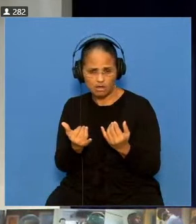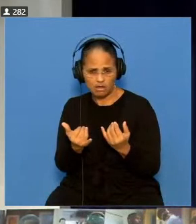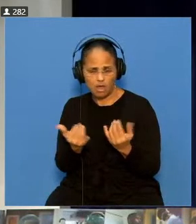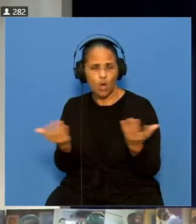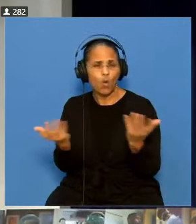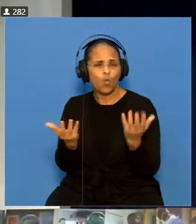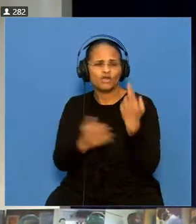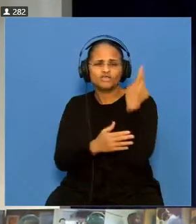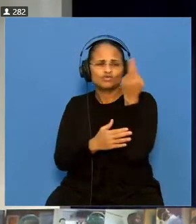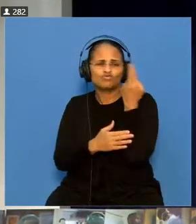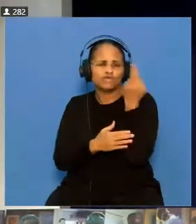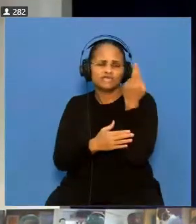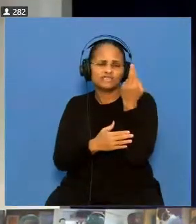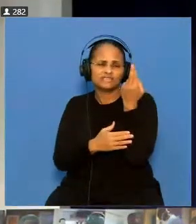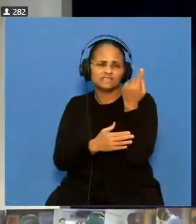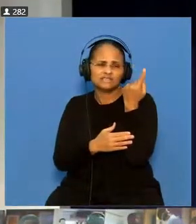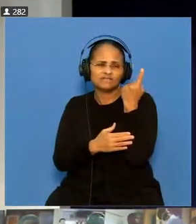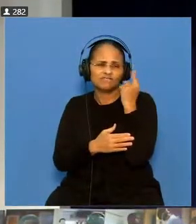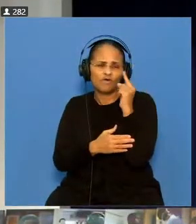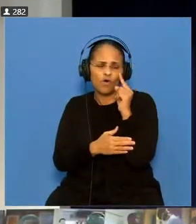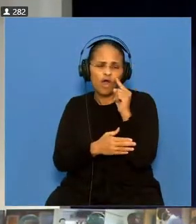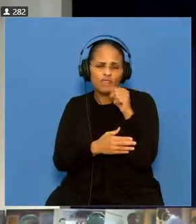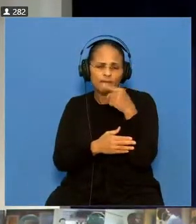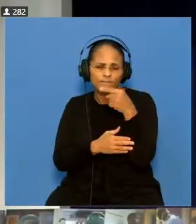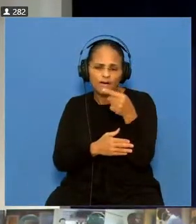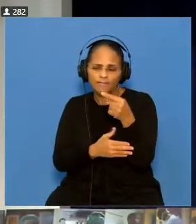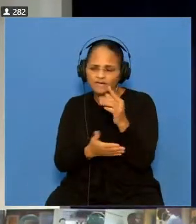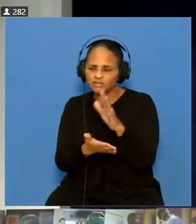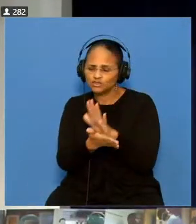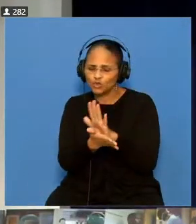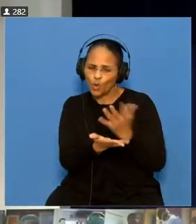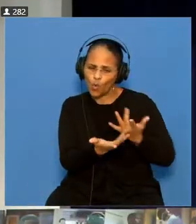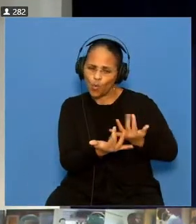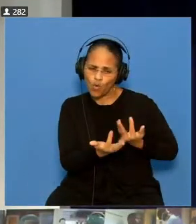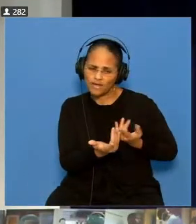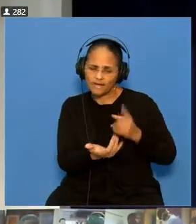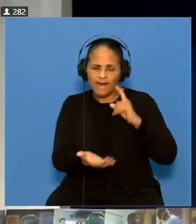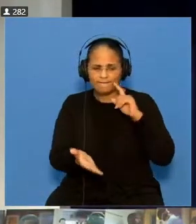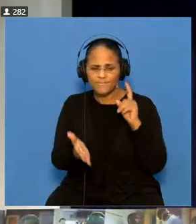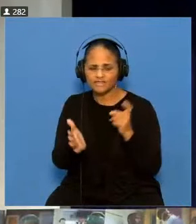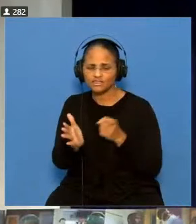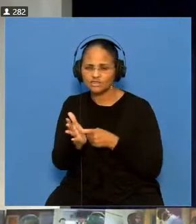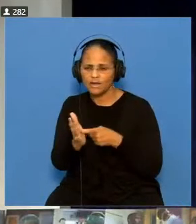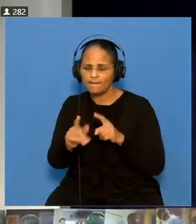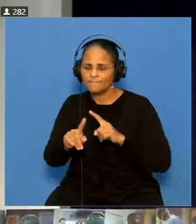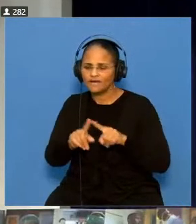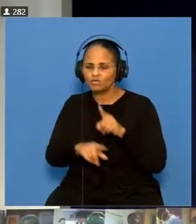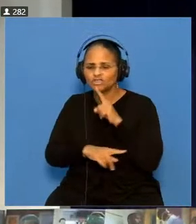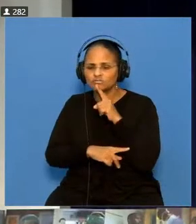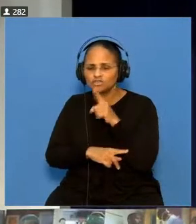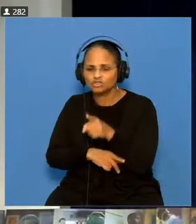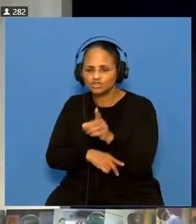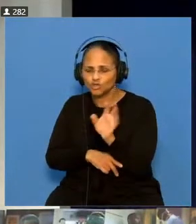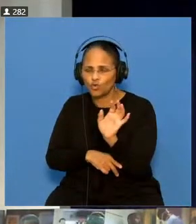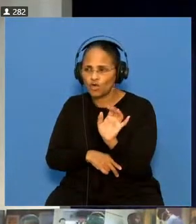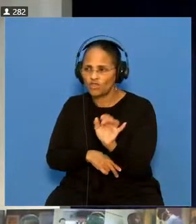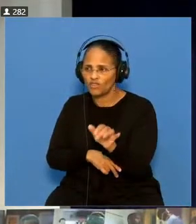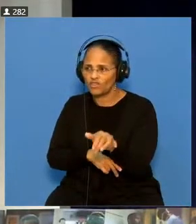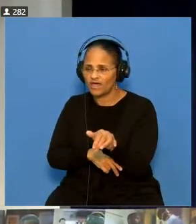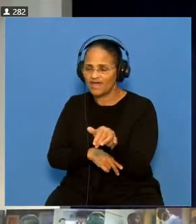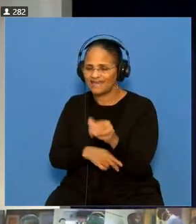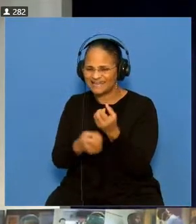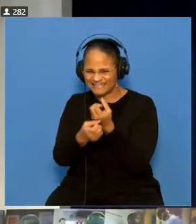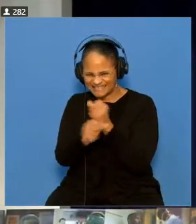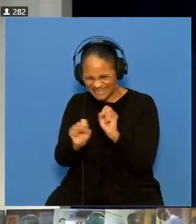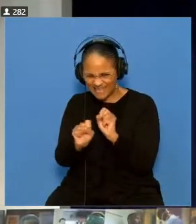What is the reason for holding back on public schools opening? I know you mentioned it, Premier, that you want to be sure that it's